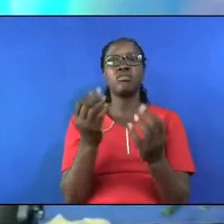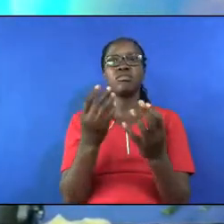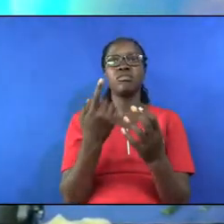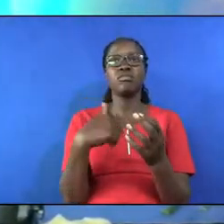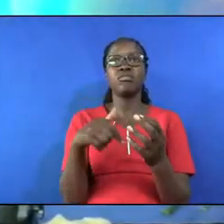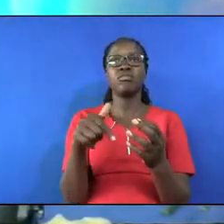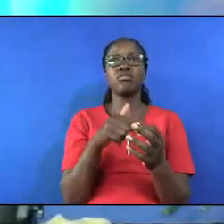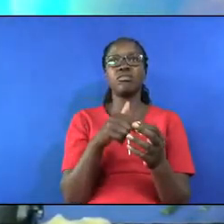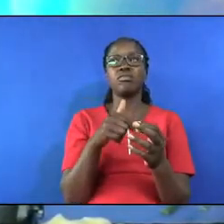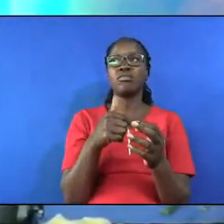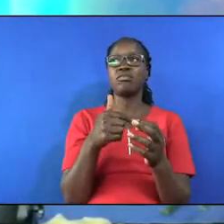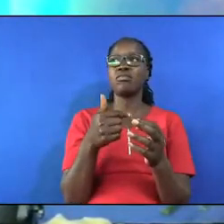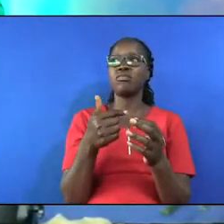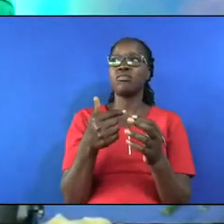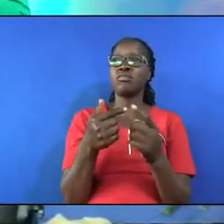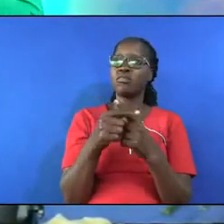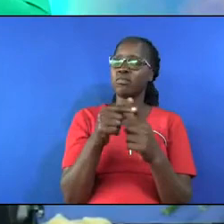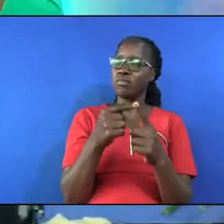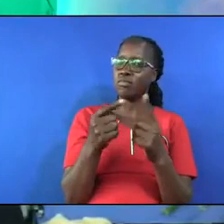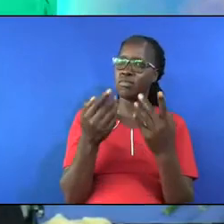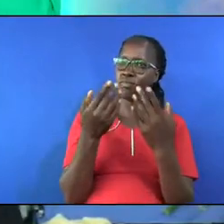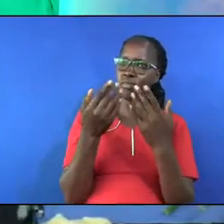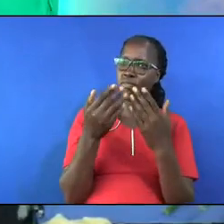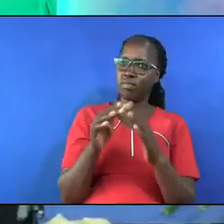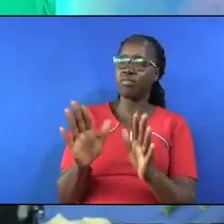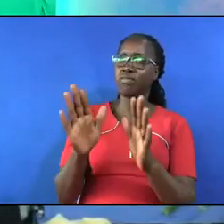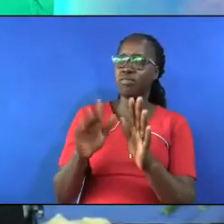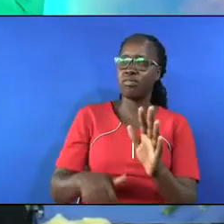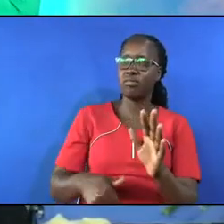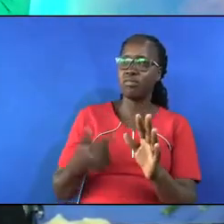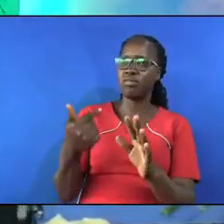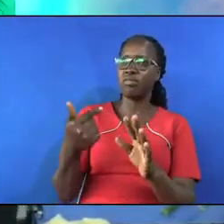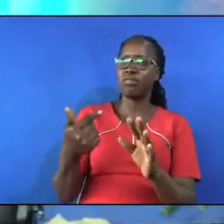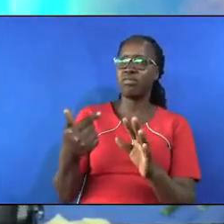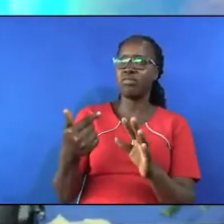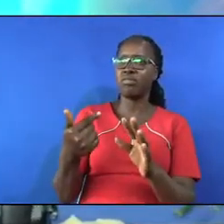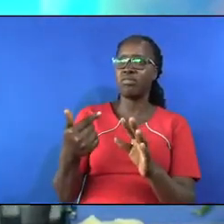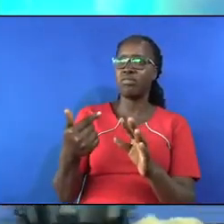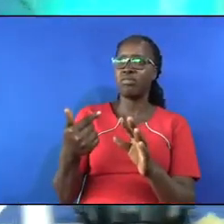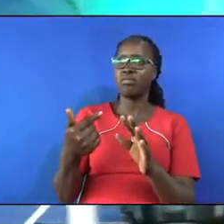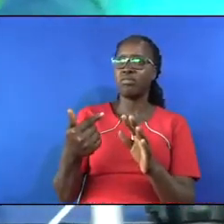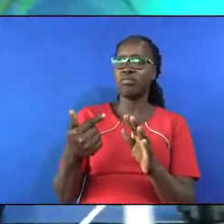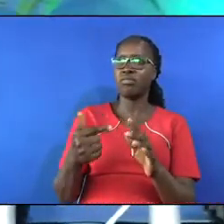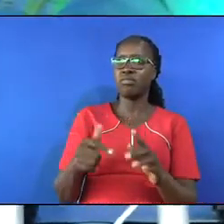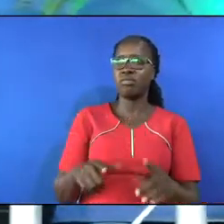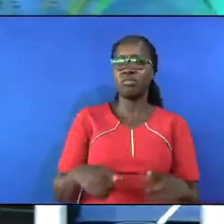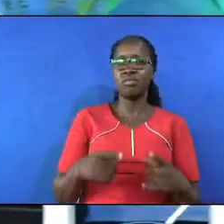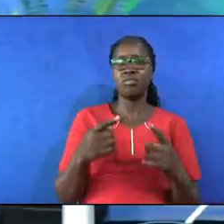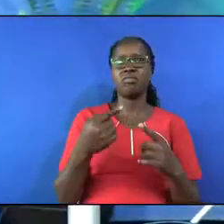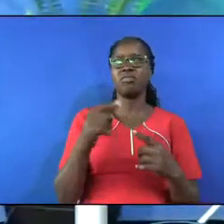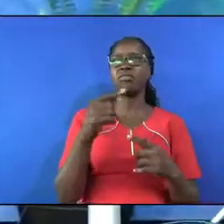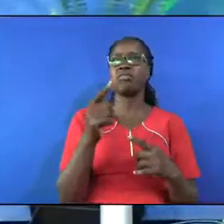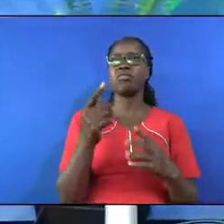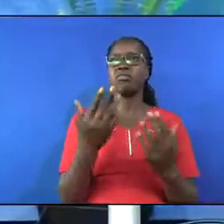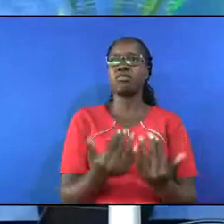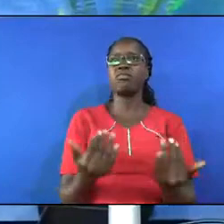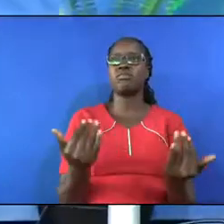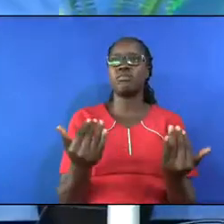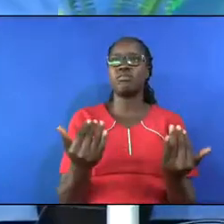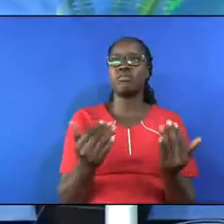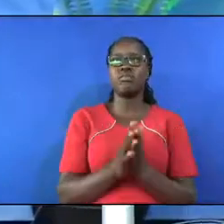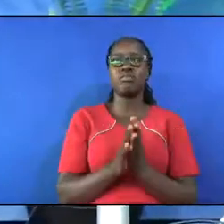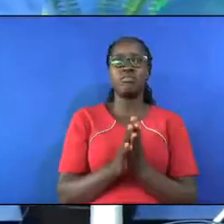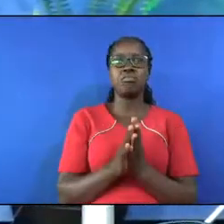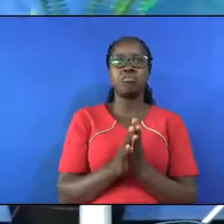ourselves have not died to self. And we are busy living. We are living, we are correcting our children with a lot